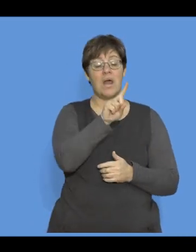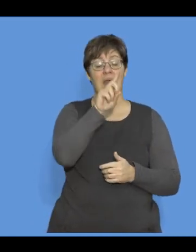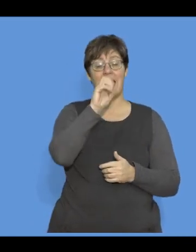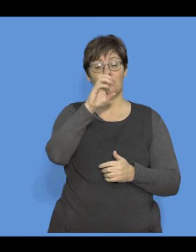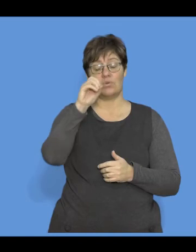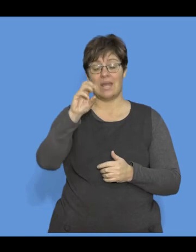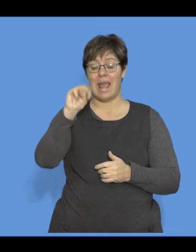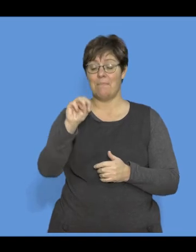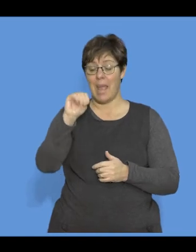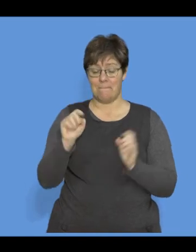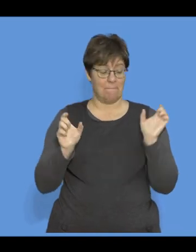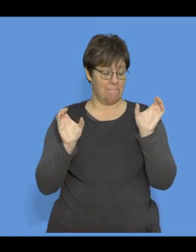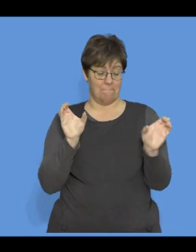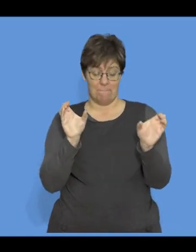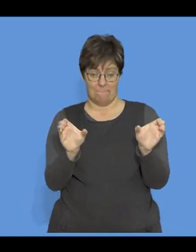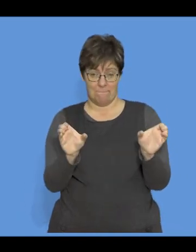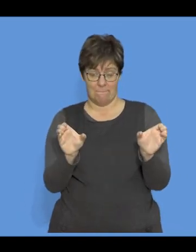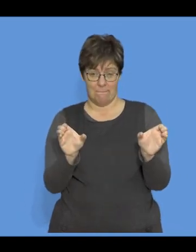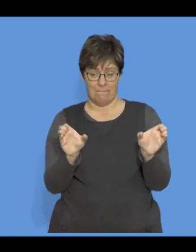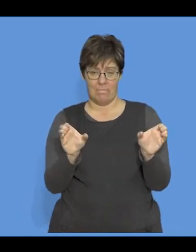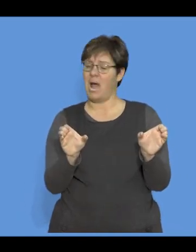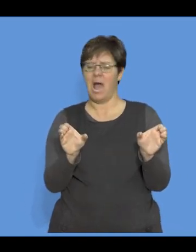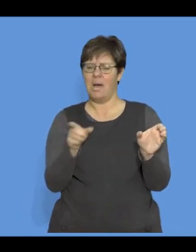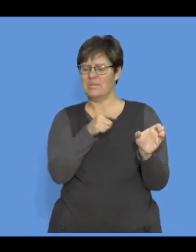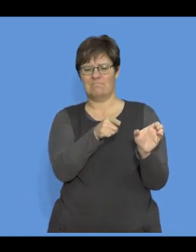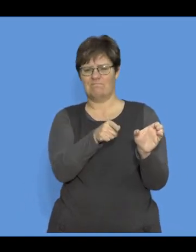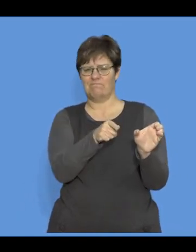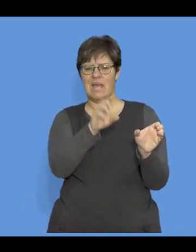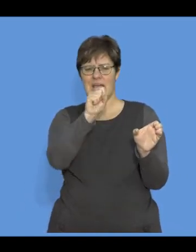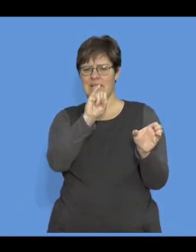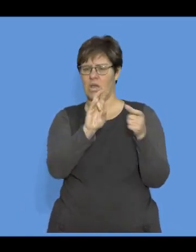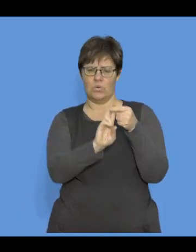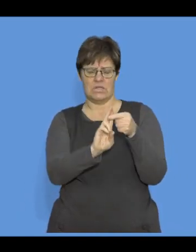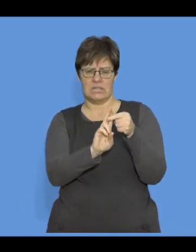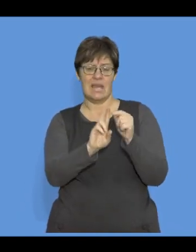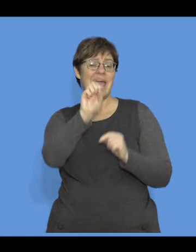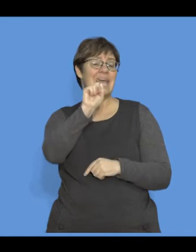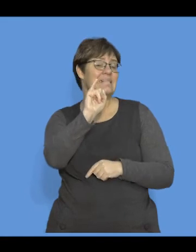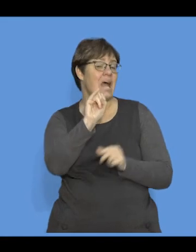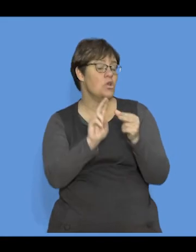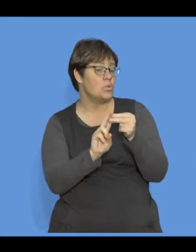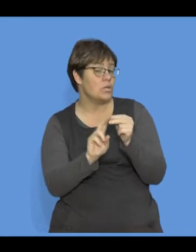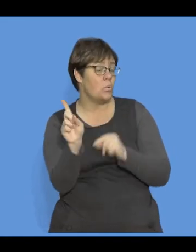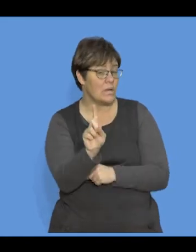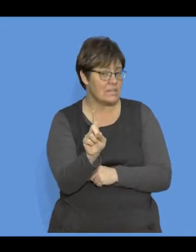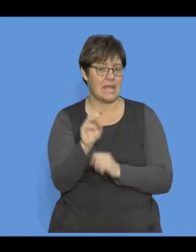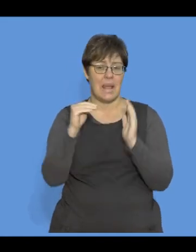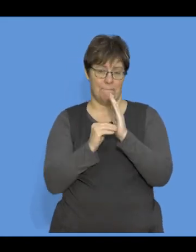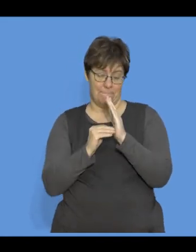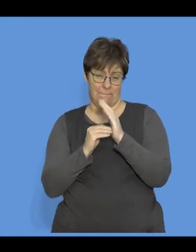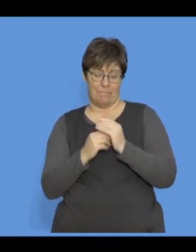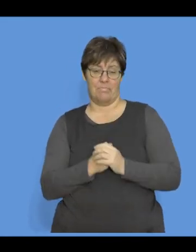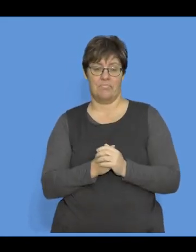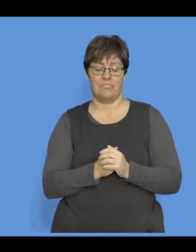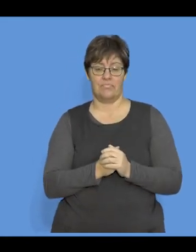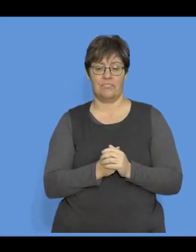apart. Immediately I see 100 millimeters, I must think SI units. And the SI unit must be in meters.